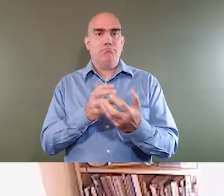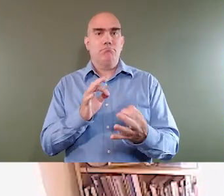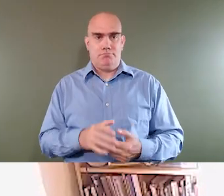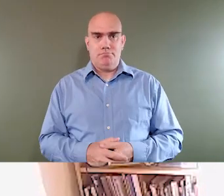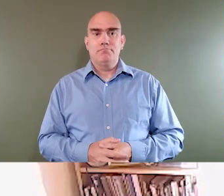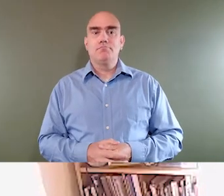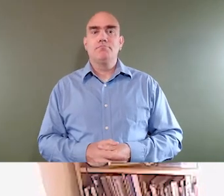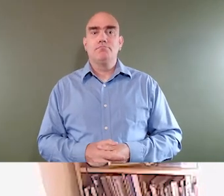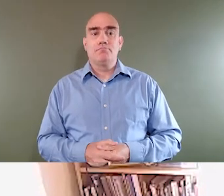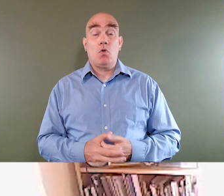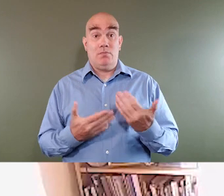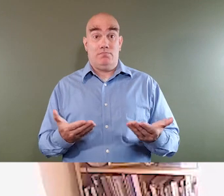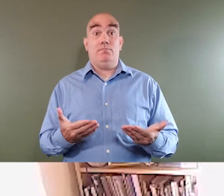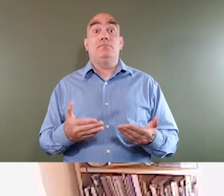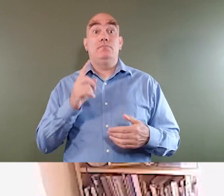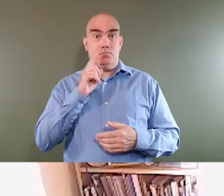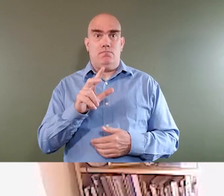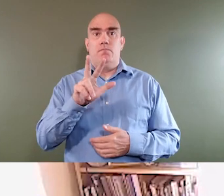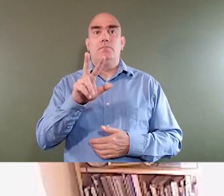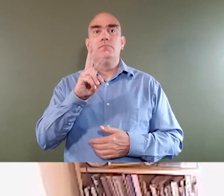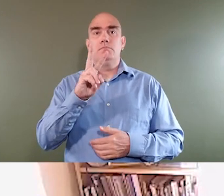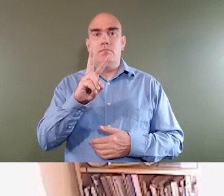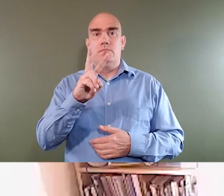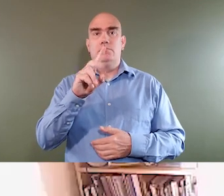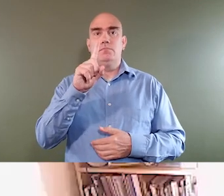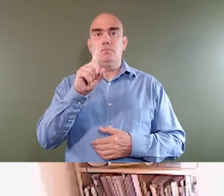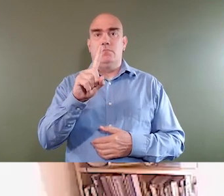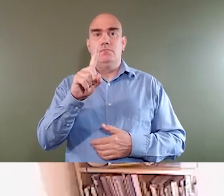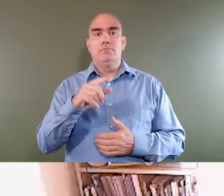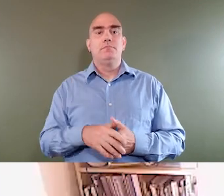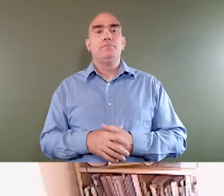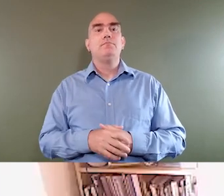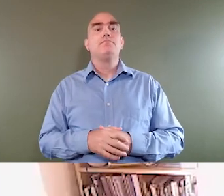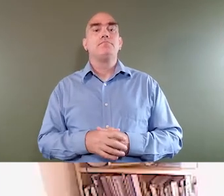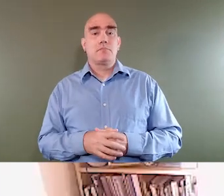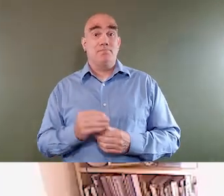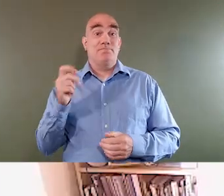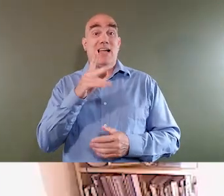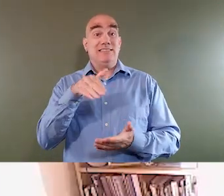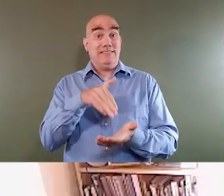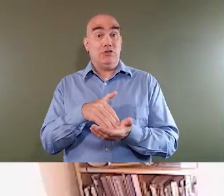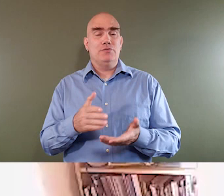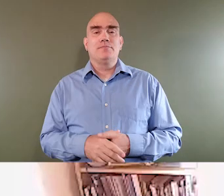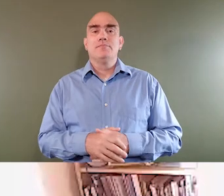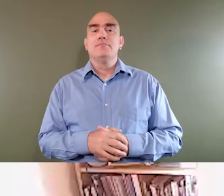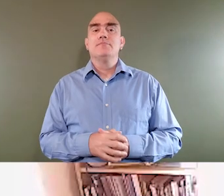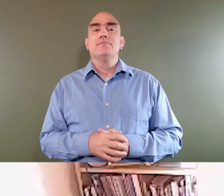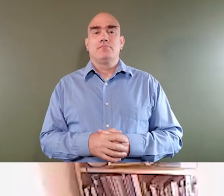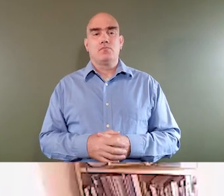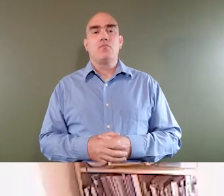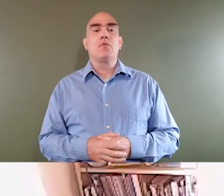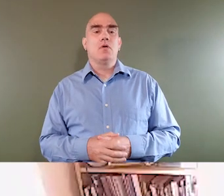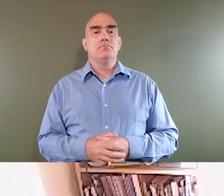All right, go for 3, 2, 1, and back to the center. Give one